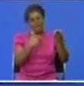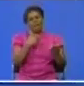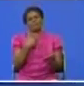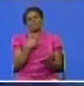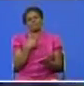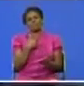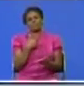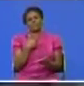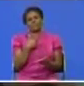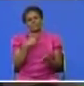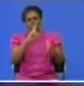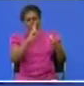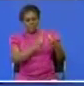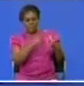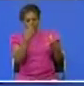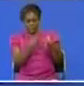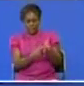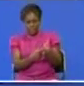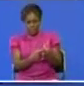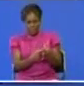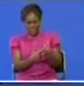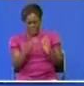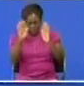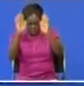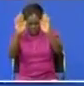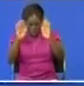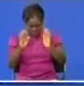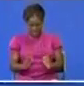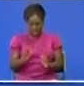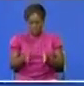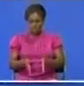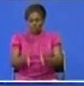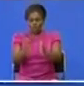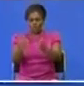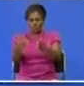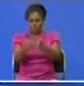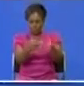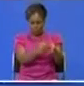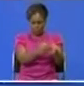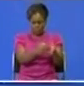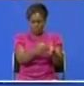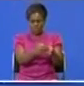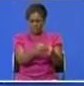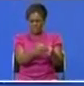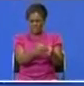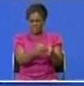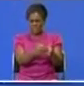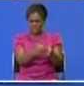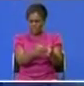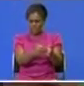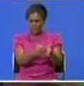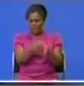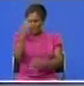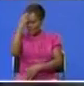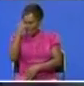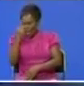currently. And then also the most important road that is hampering the safari circuit is the